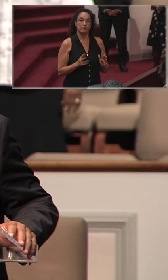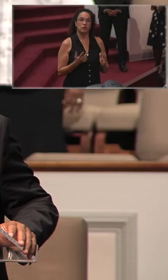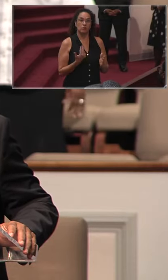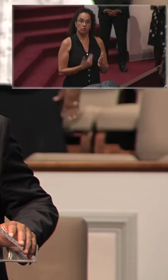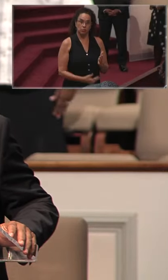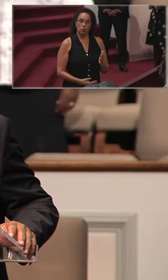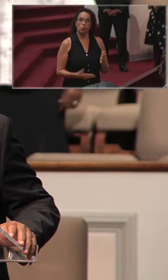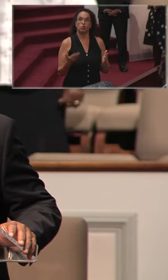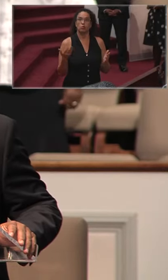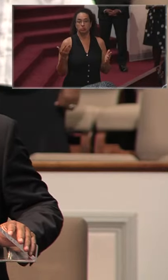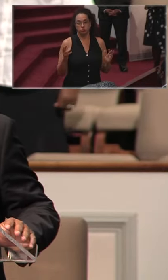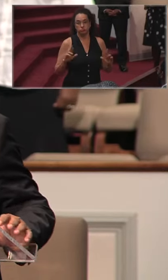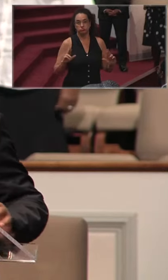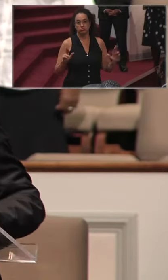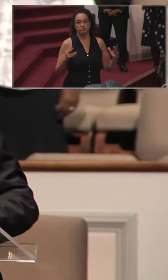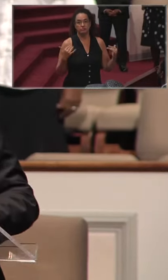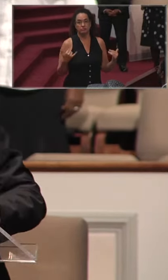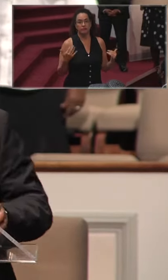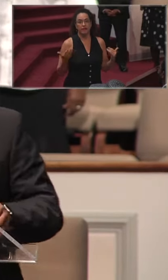at this time, and I invite you to come.